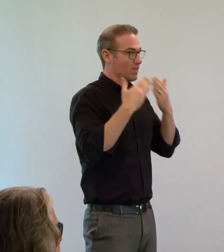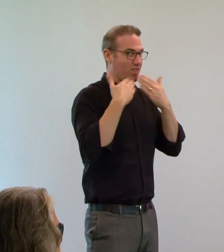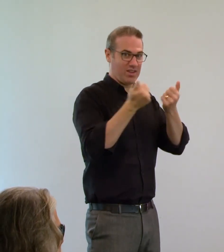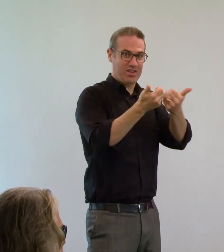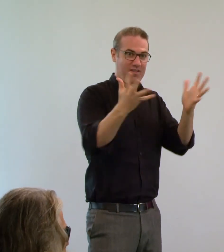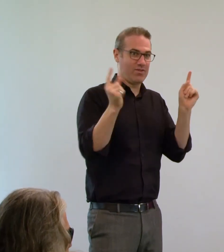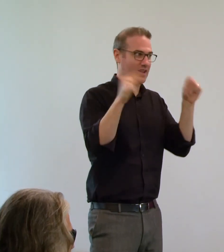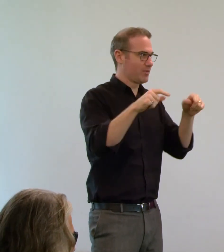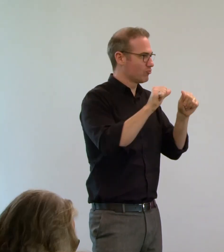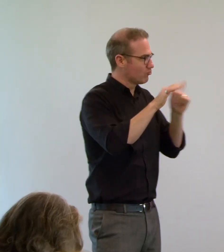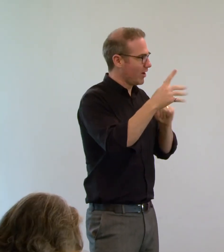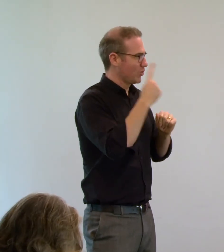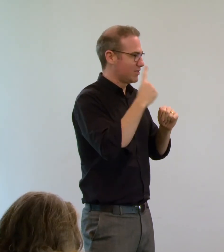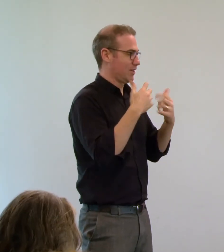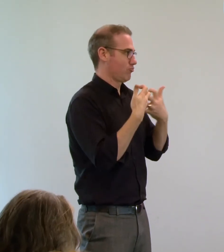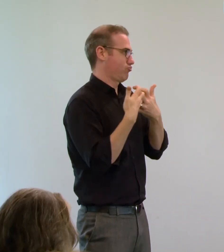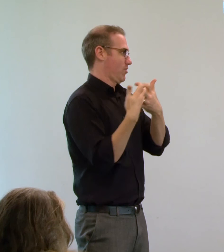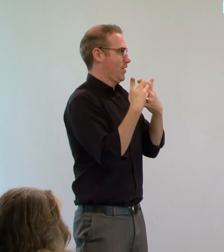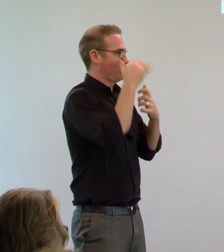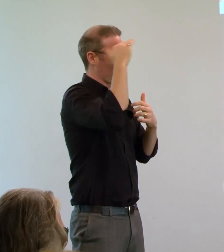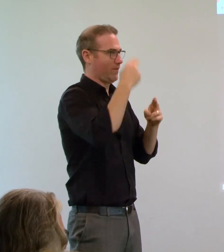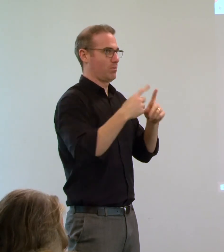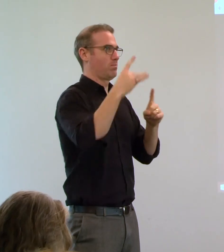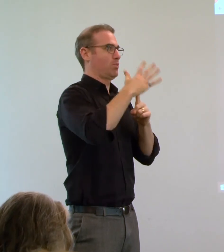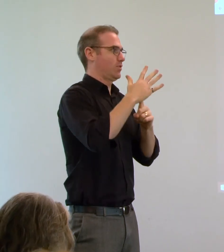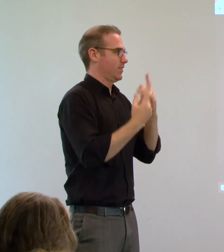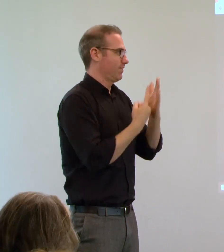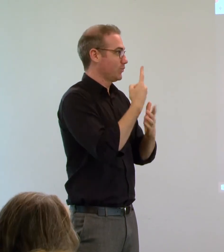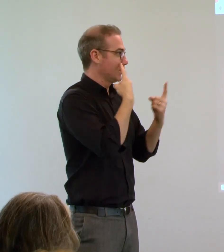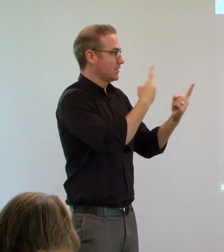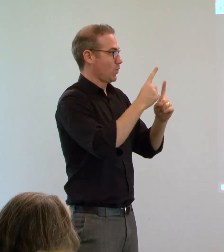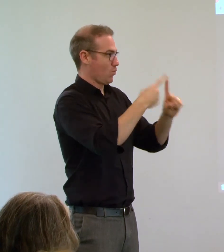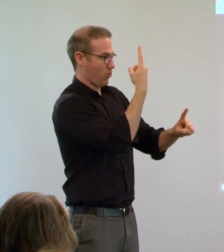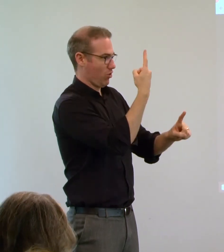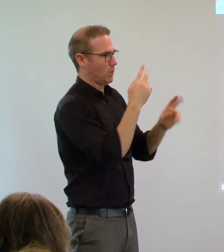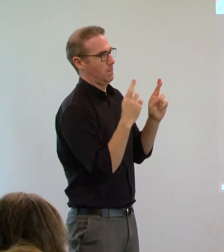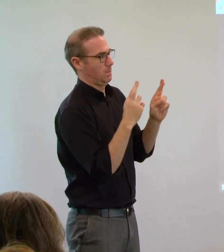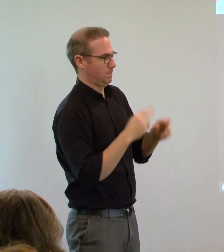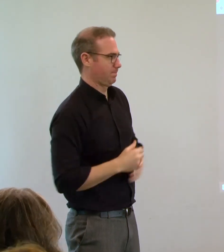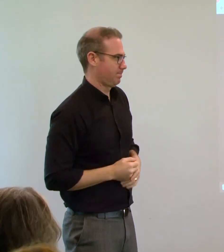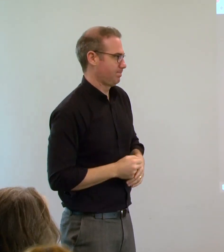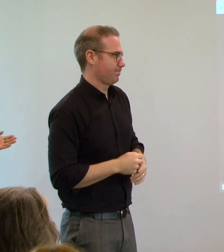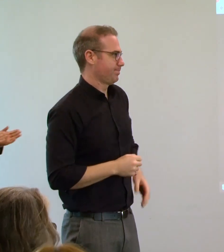coming. It's great to see such a crowded room for such an important event. So we'll see you all at 1 o'clock, hopefully.